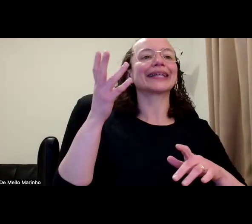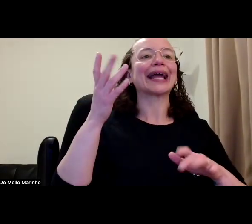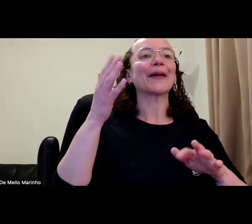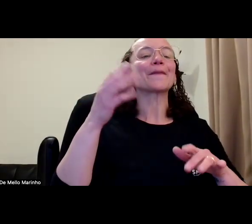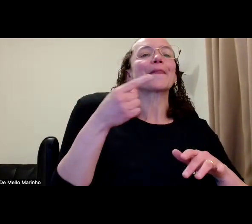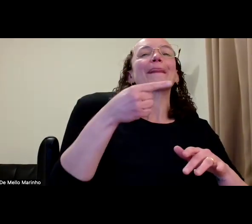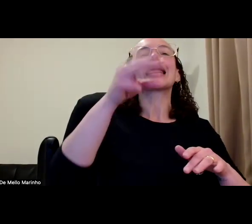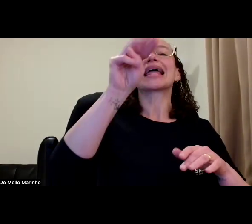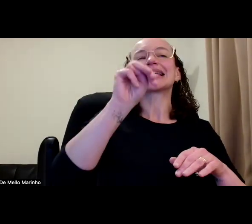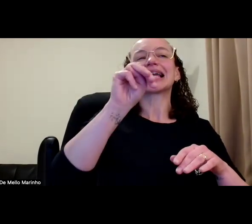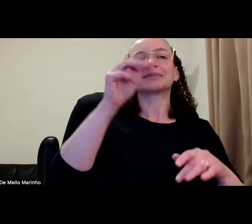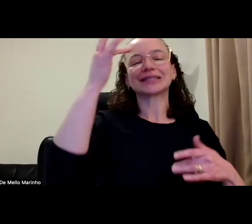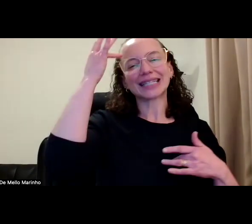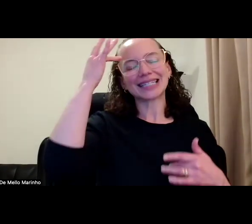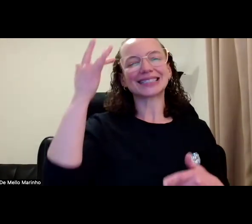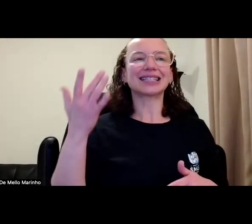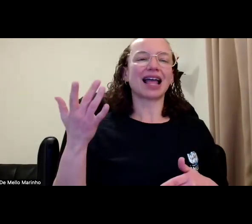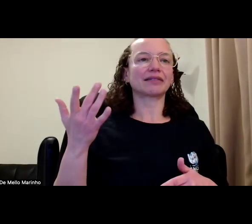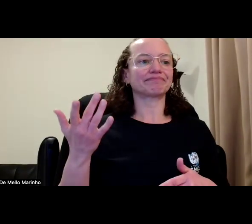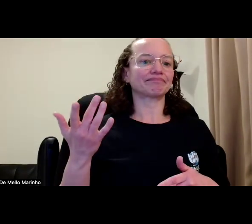That's important to know.